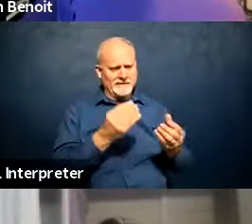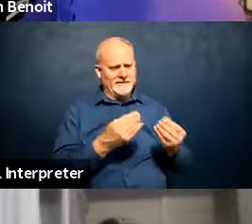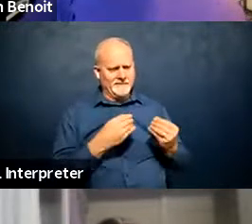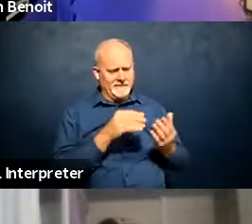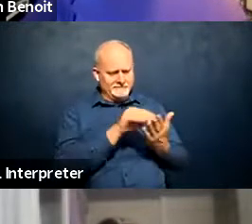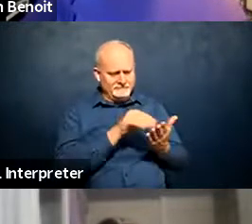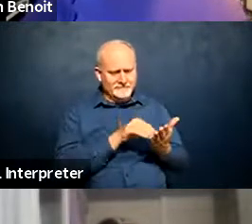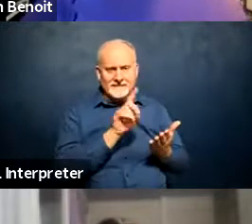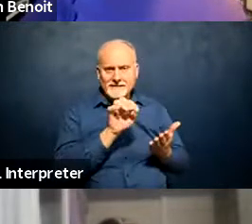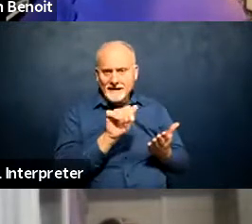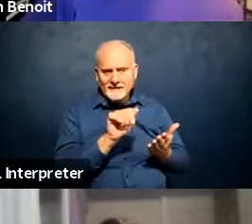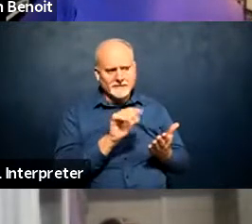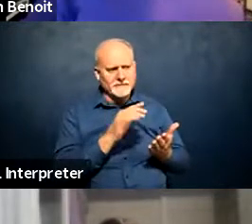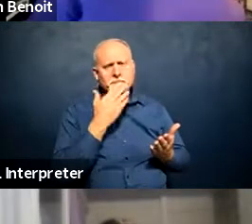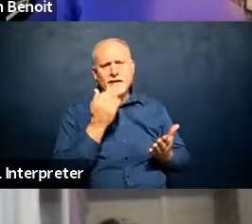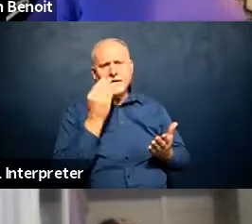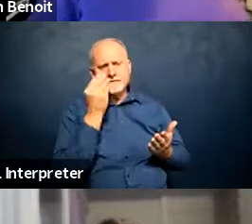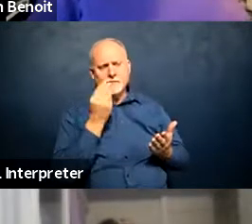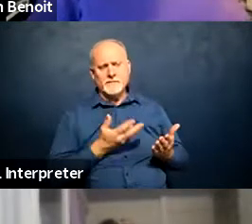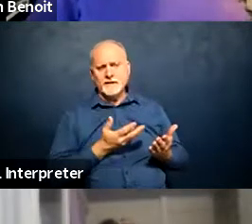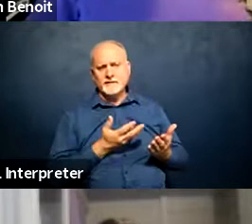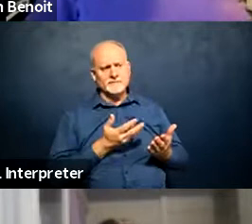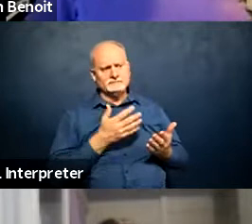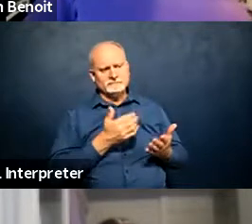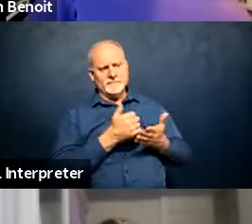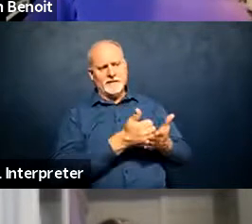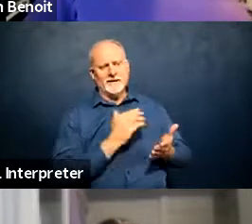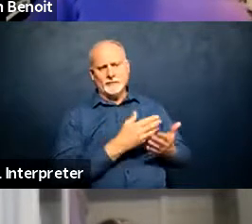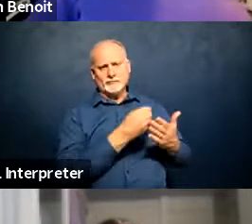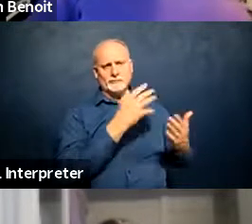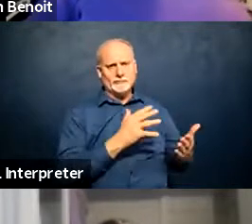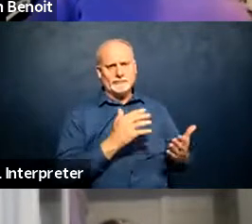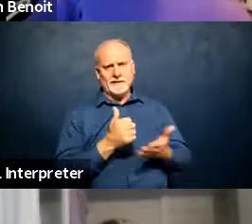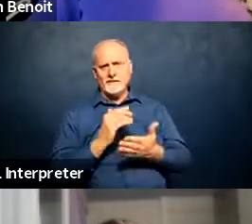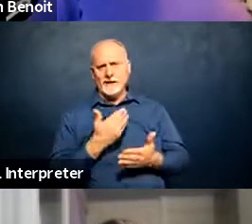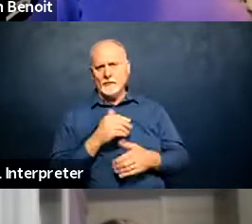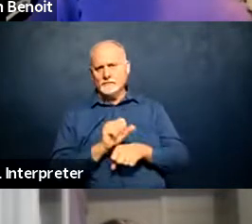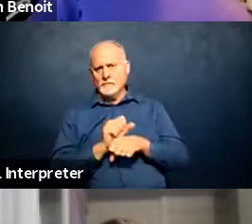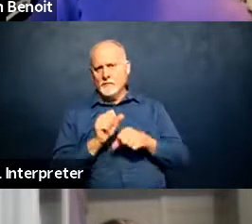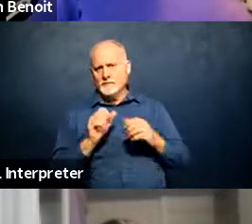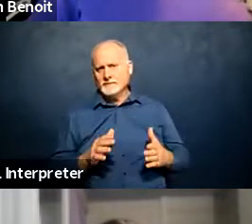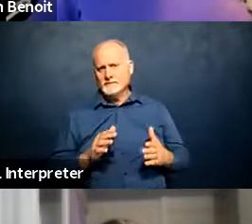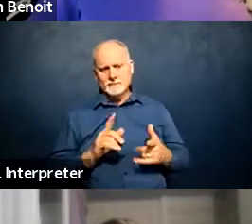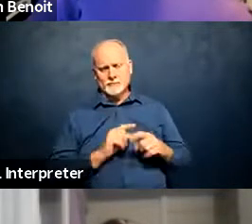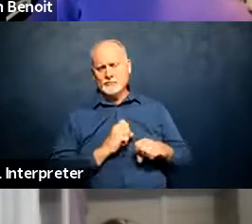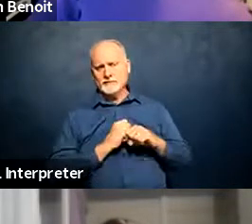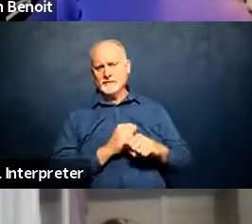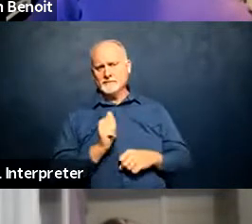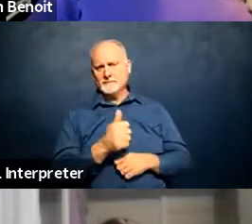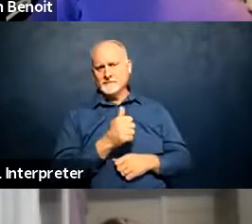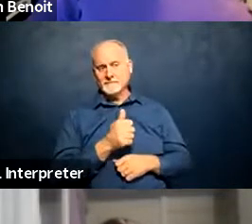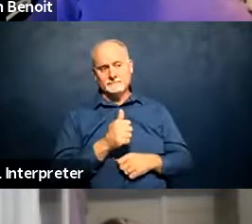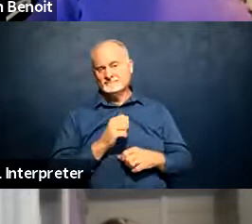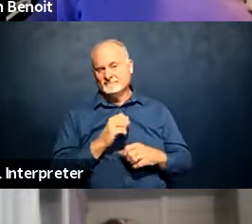we believe provides better opportunities for our students and our staff and employees to actually protect themselves and others who they